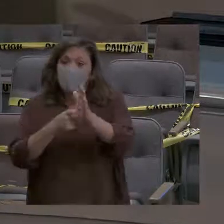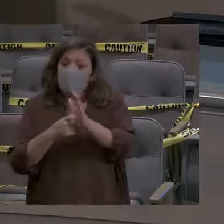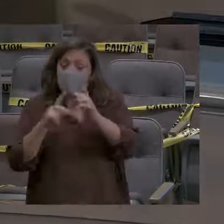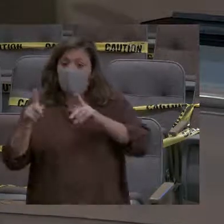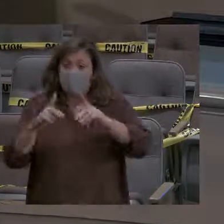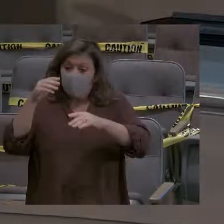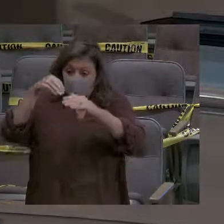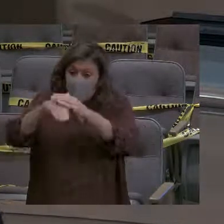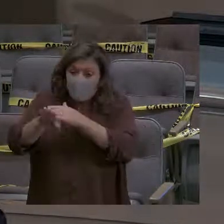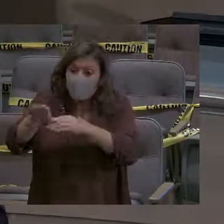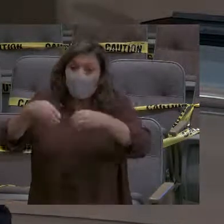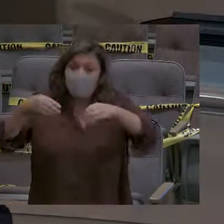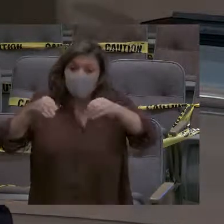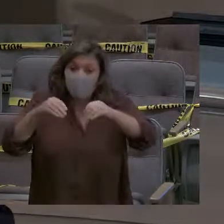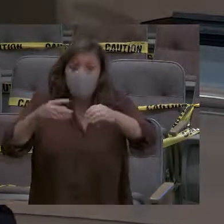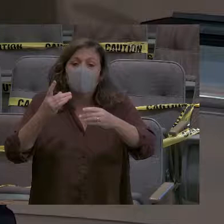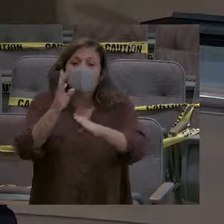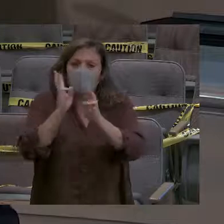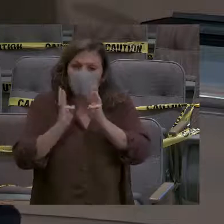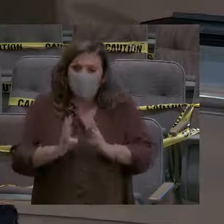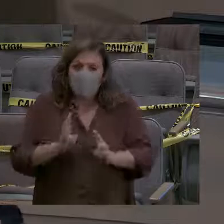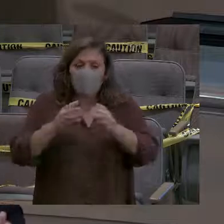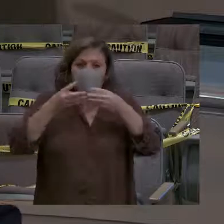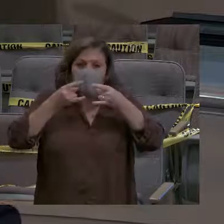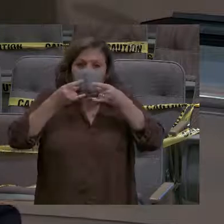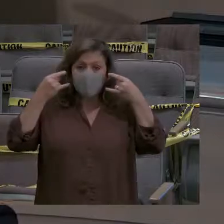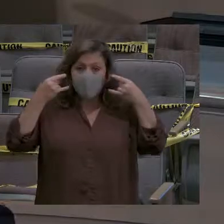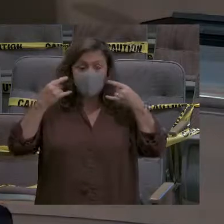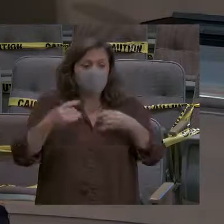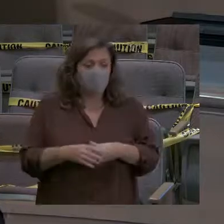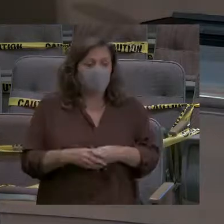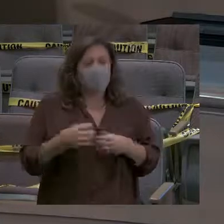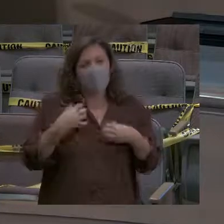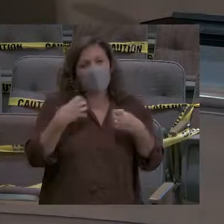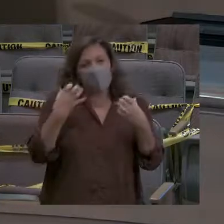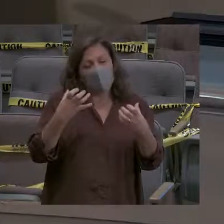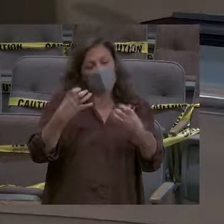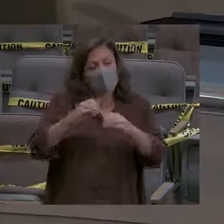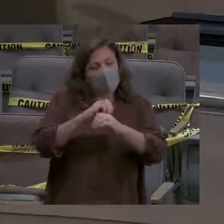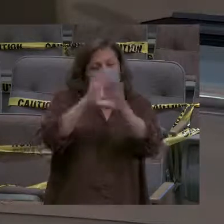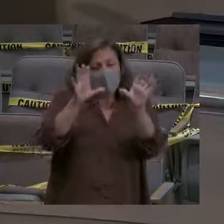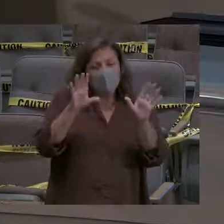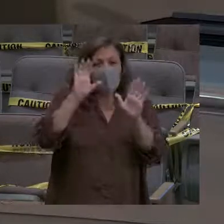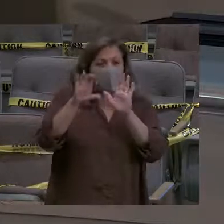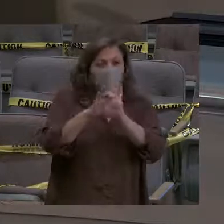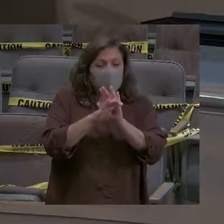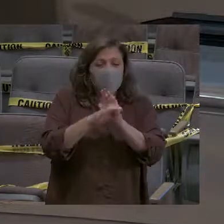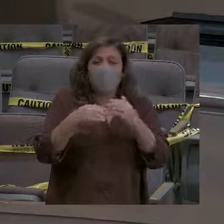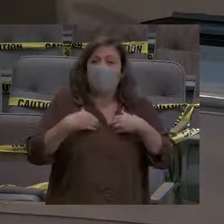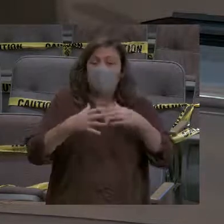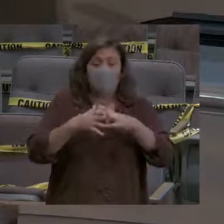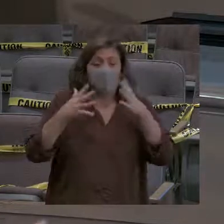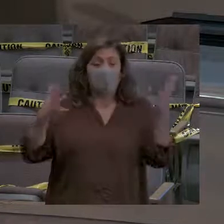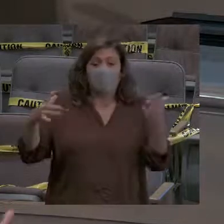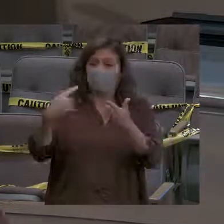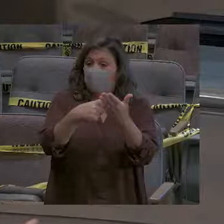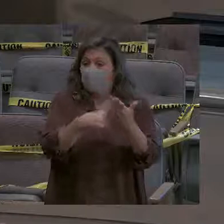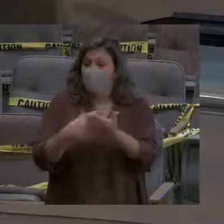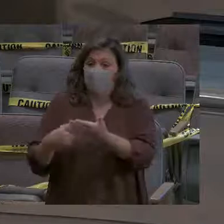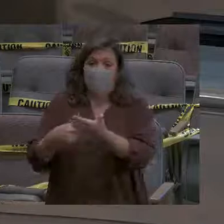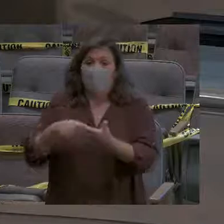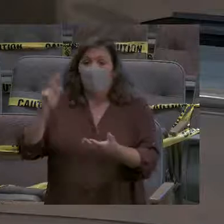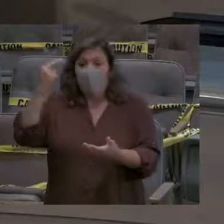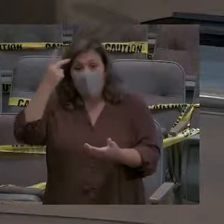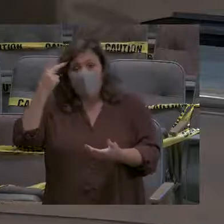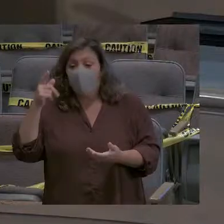coming into their stores wear masks. And I want to paint a picture for you, because I know there's a lot of political debate about this, whether or not you should